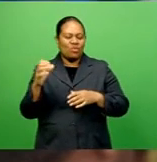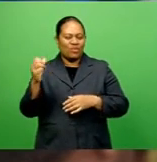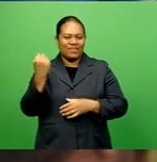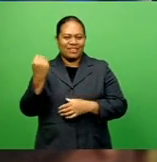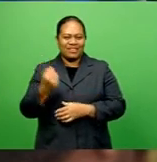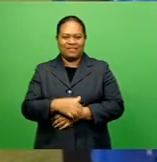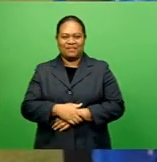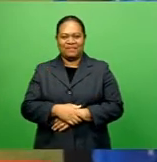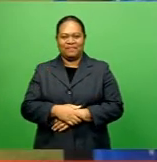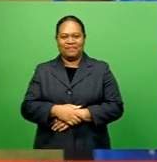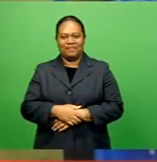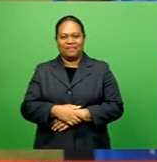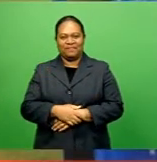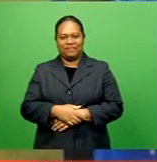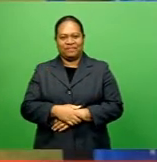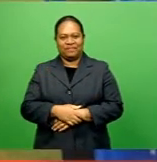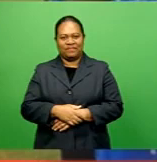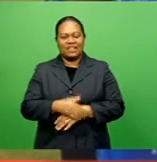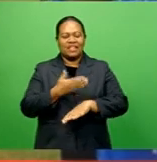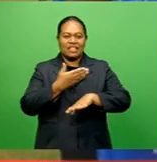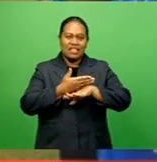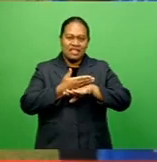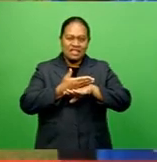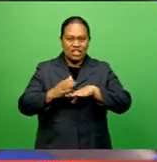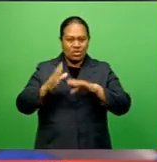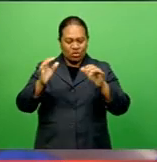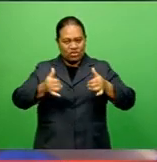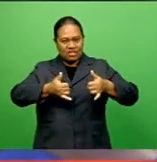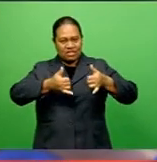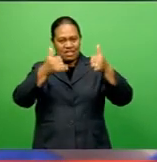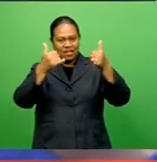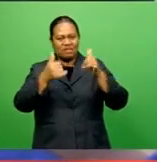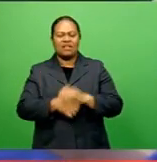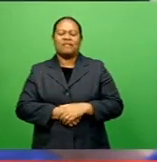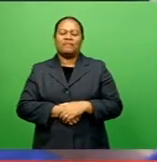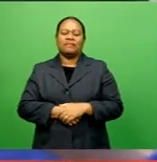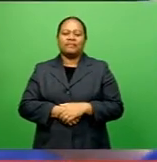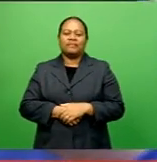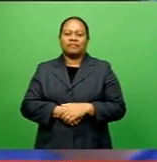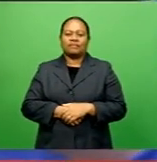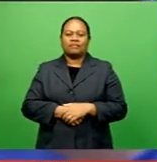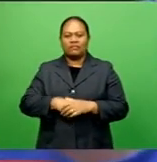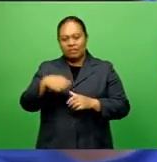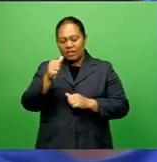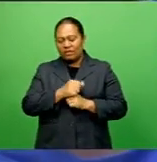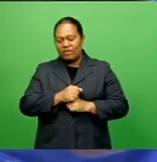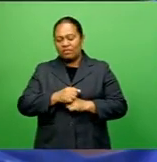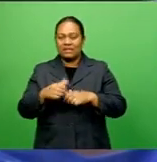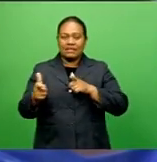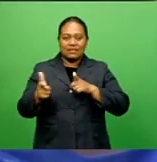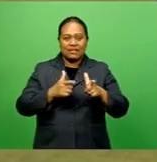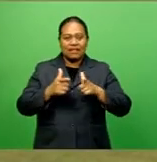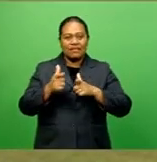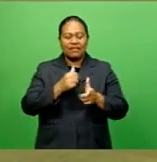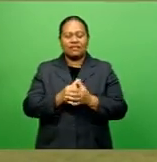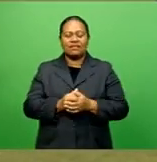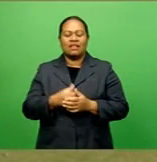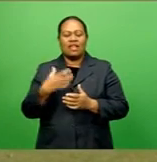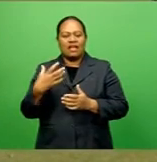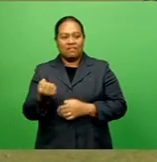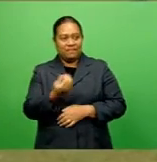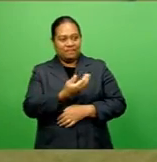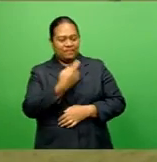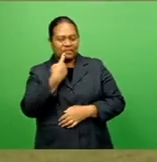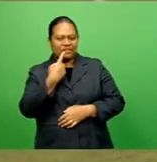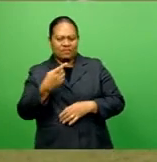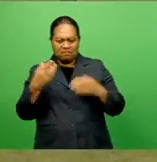more. The newly crowned champions of the inaugural tournament of the Super 7 series in Lawanga Park is now aiming